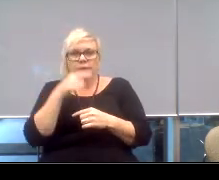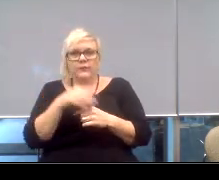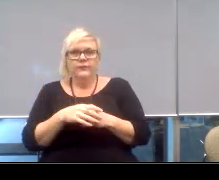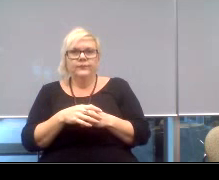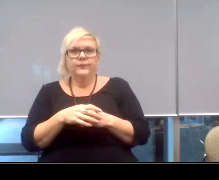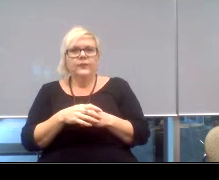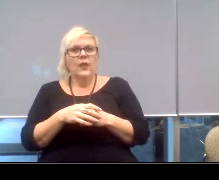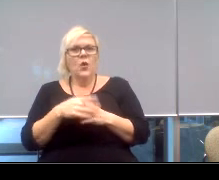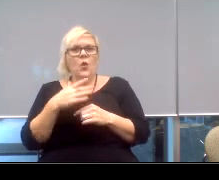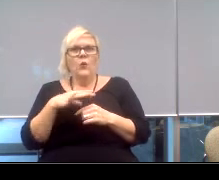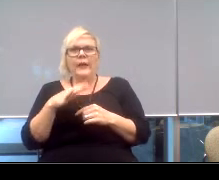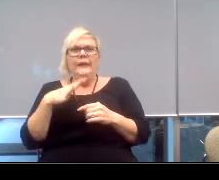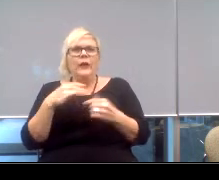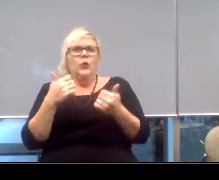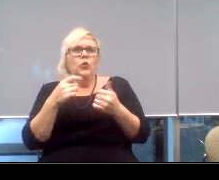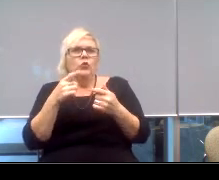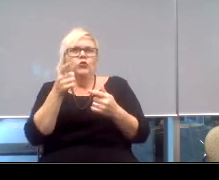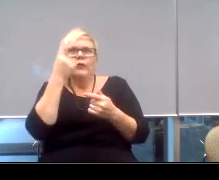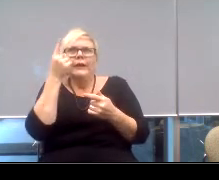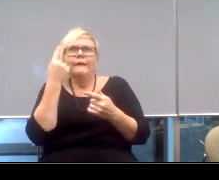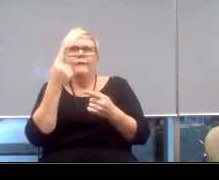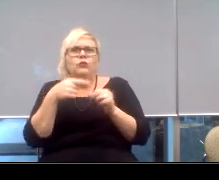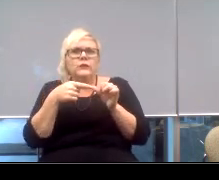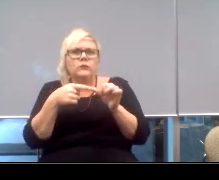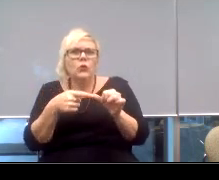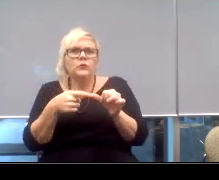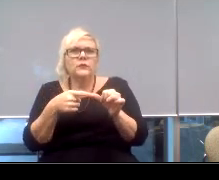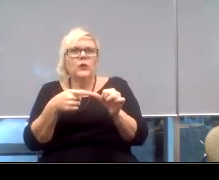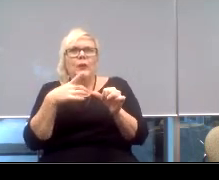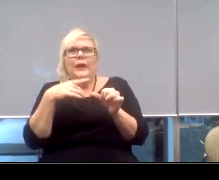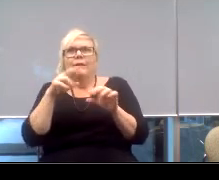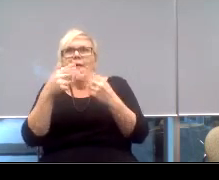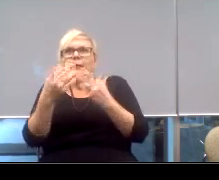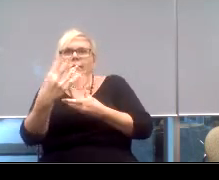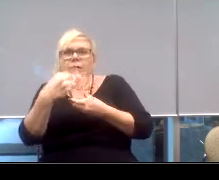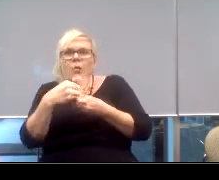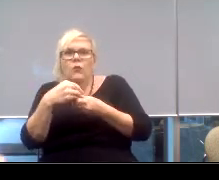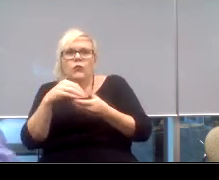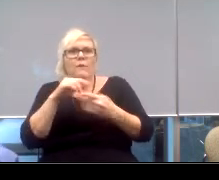that we find, the relationships, the family networks that actually make things work.